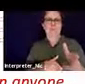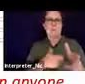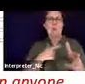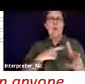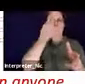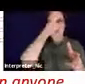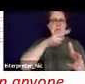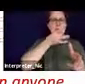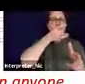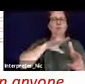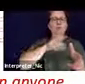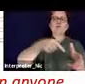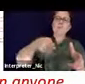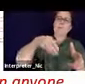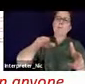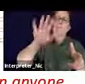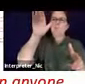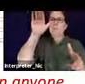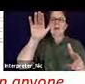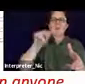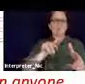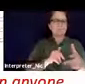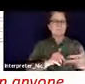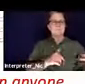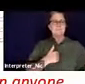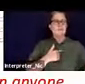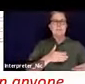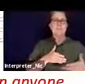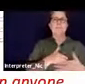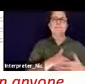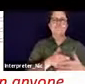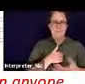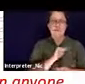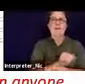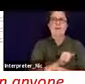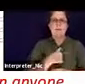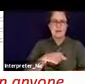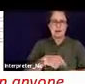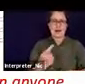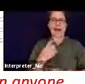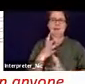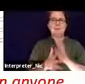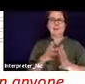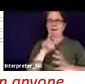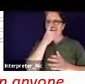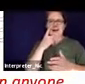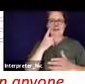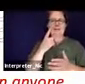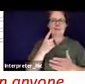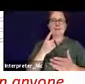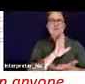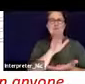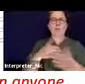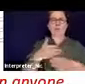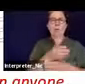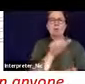I'm going to, the guard is going to come out and get me onto a train. We're still using old fashioned ramps onto trains here in the UK. Are they